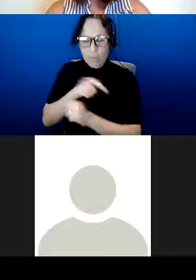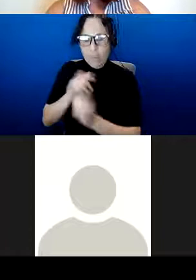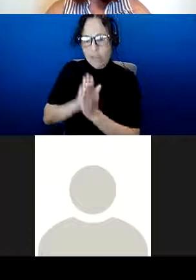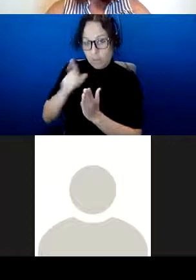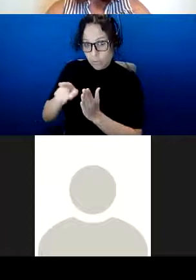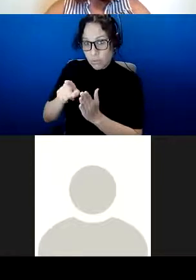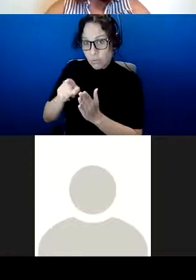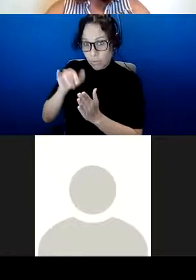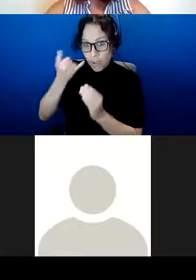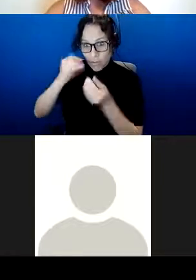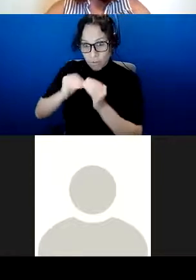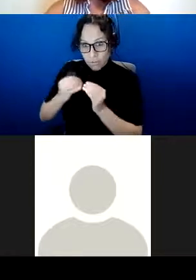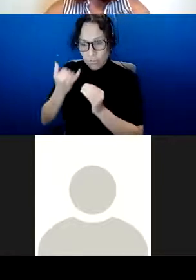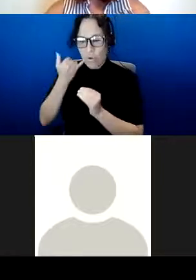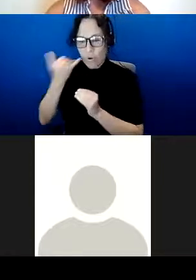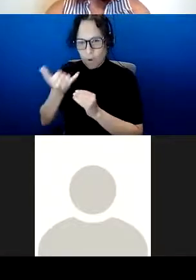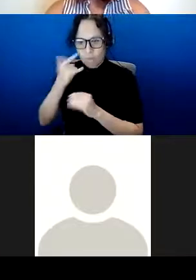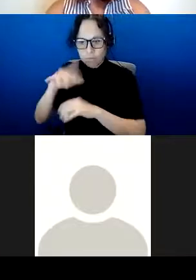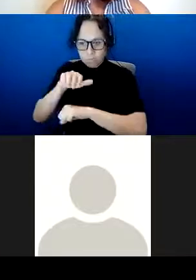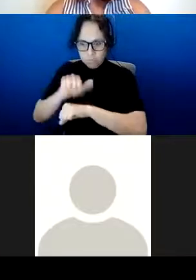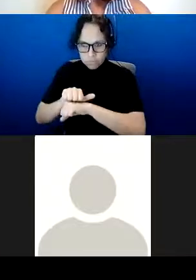the telemedicine appointment.